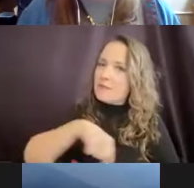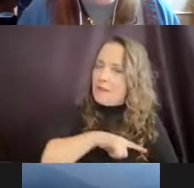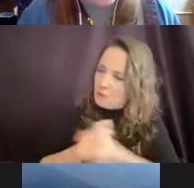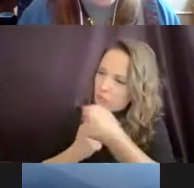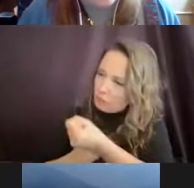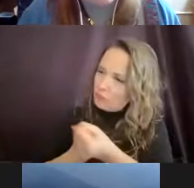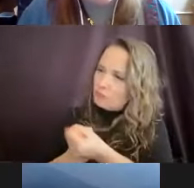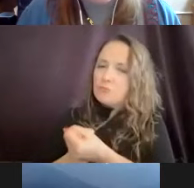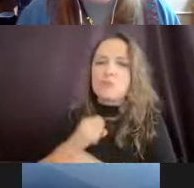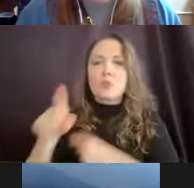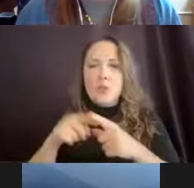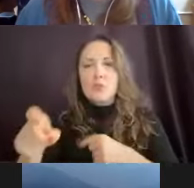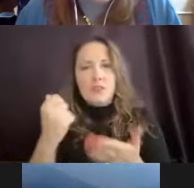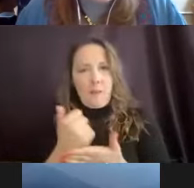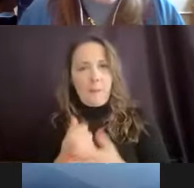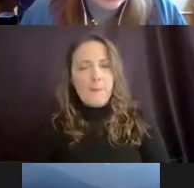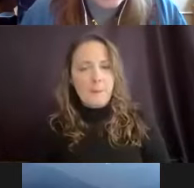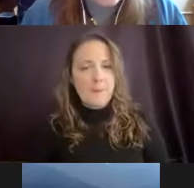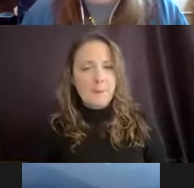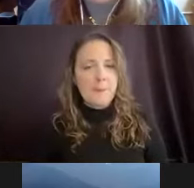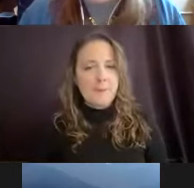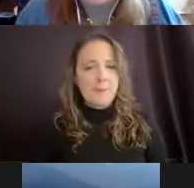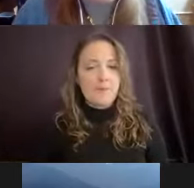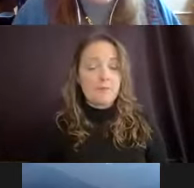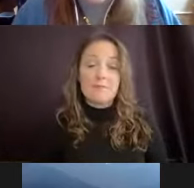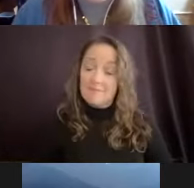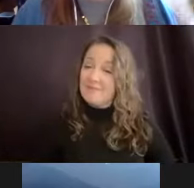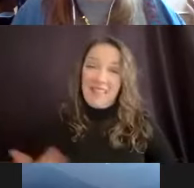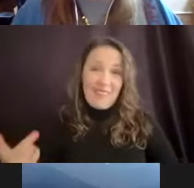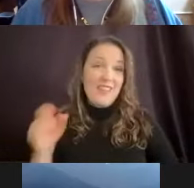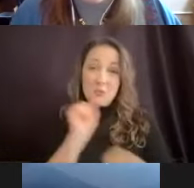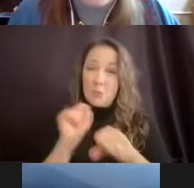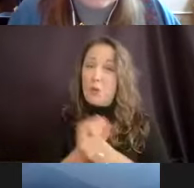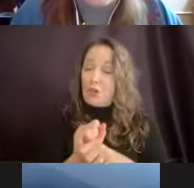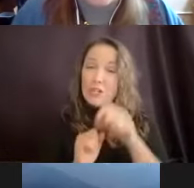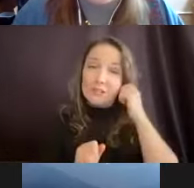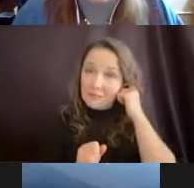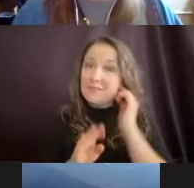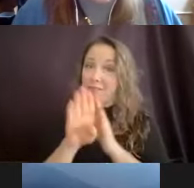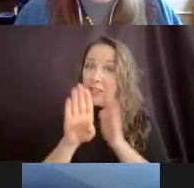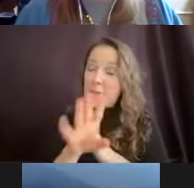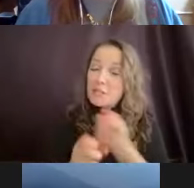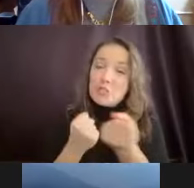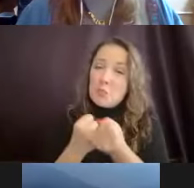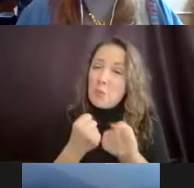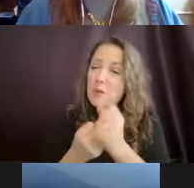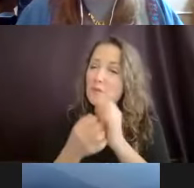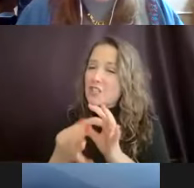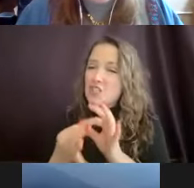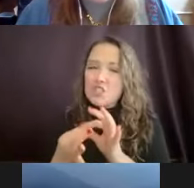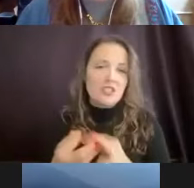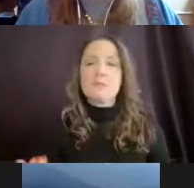them when they need help. And this means work. I mean, cultivating a supportive relationship is not a